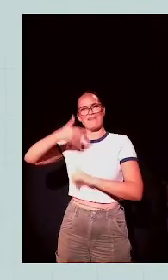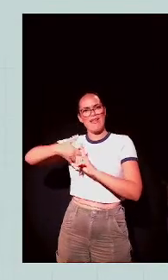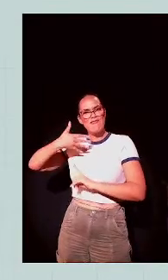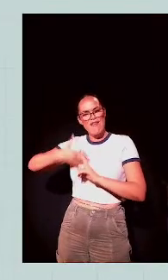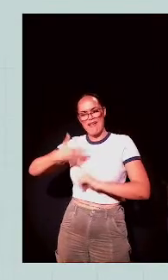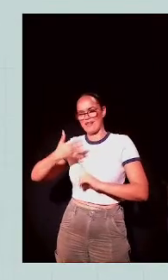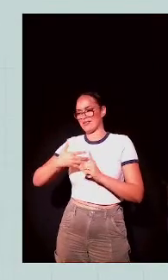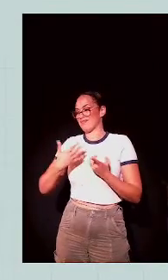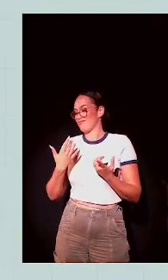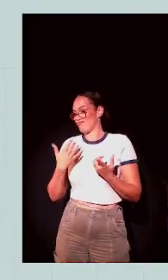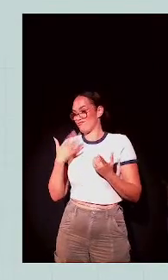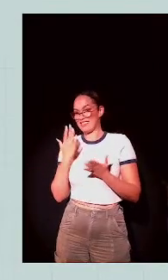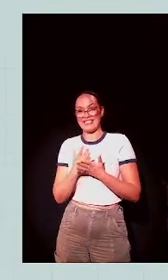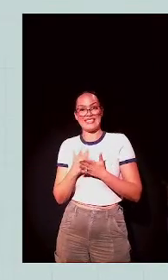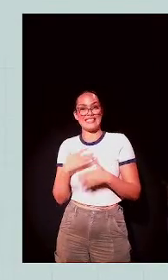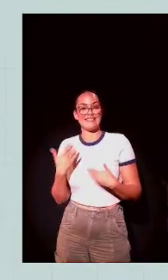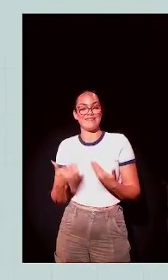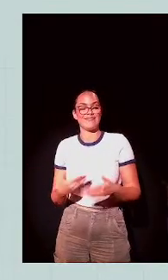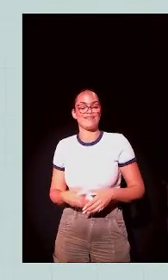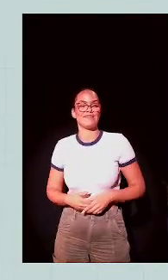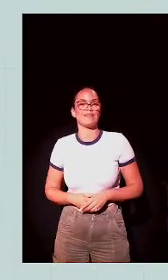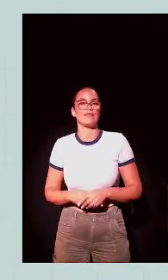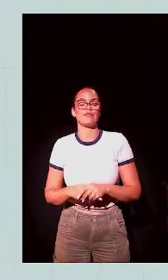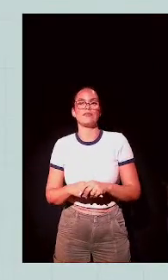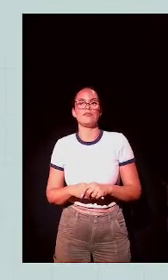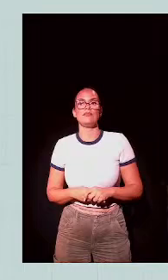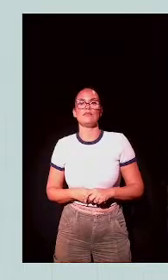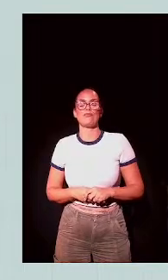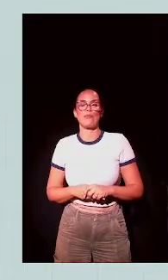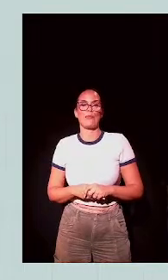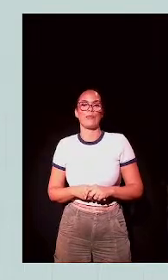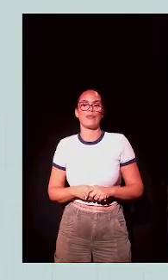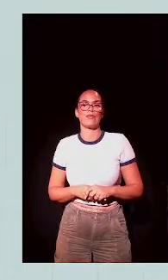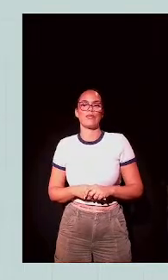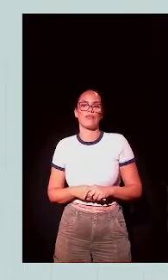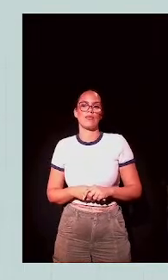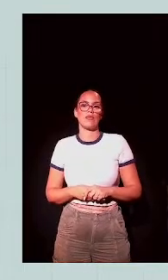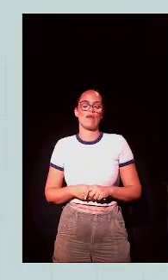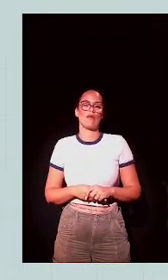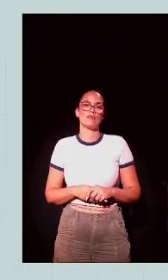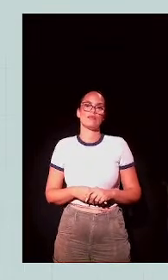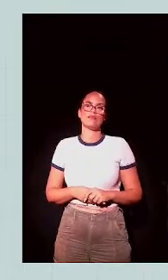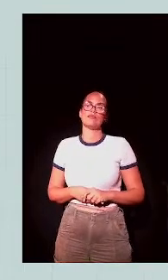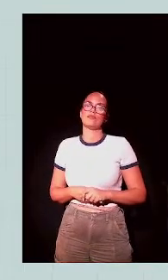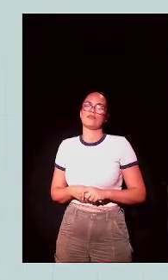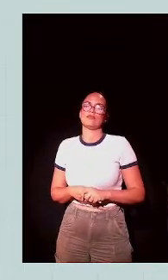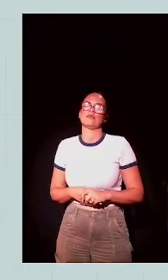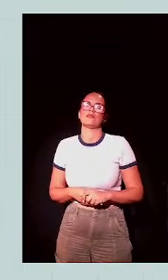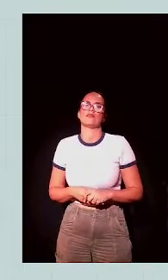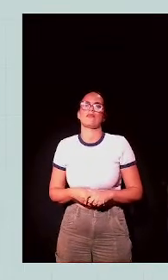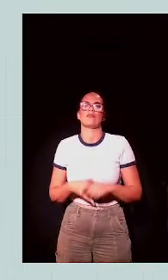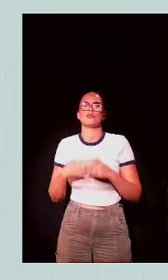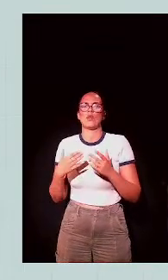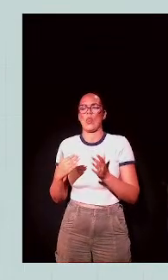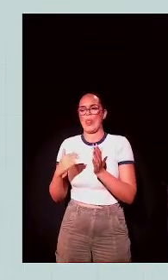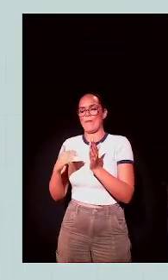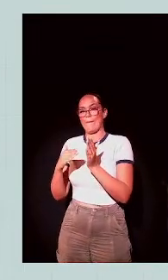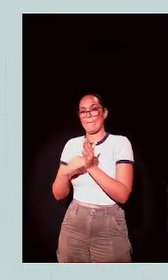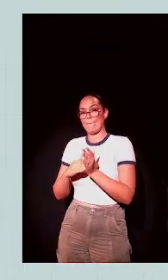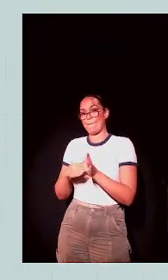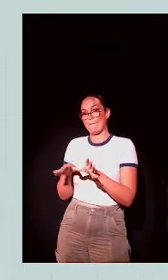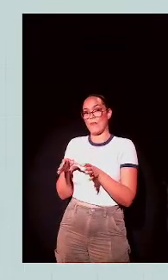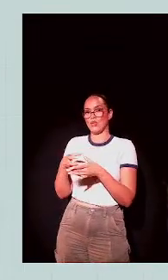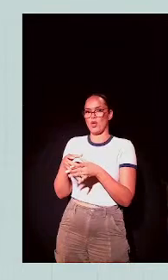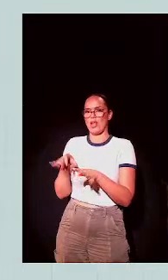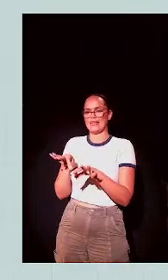for about 10 years or so. So the way that the modular synth came into